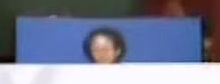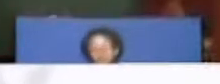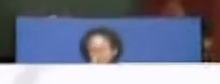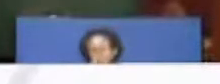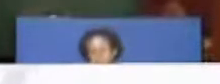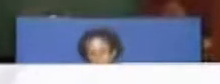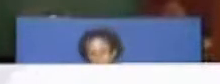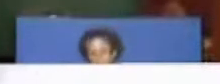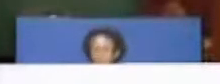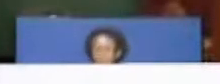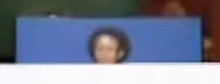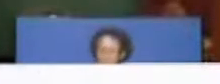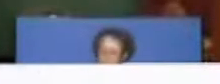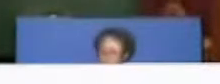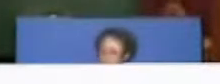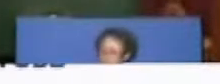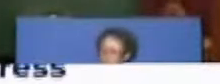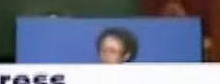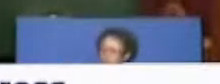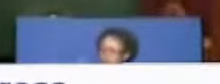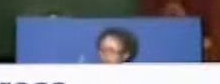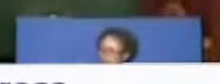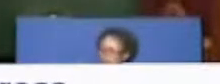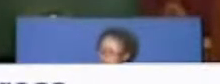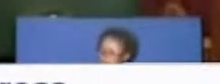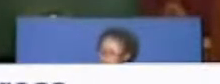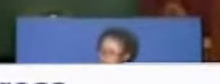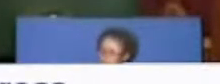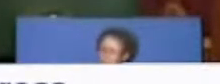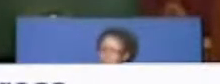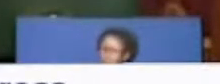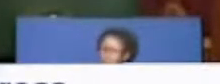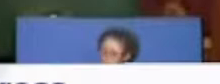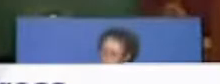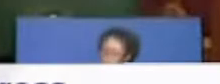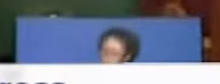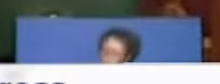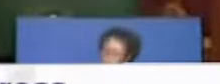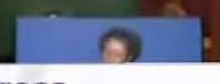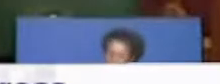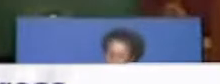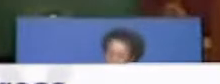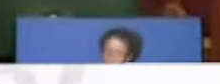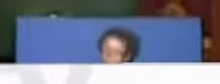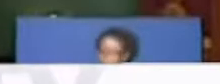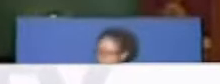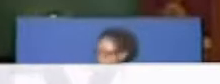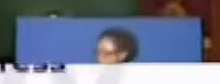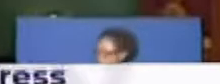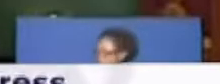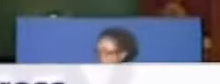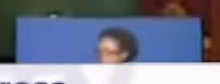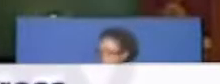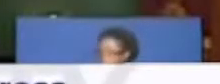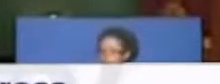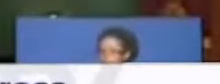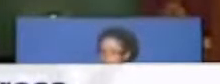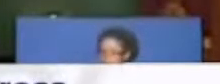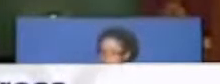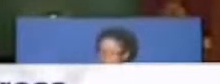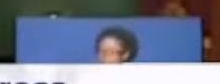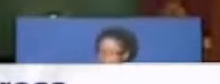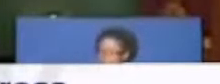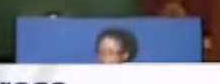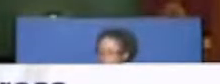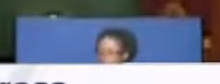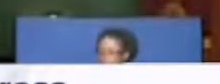KRA, not only under the COVID duress, but in the last 8 years of our administration. In